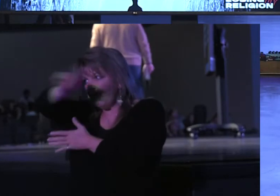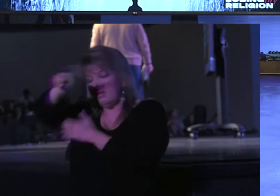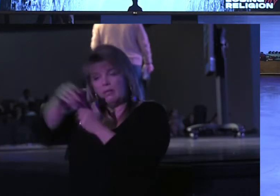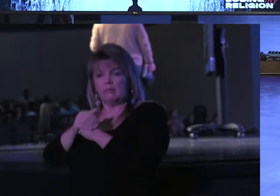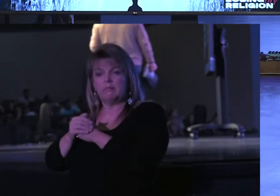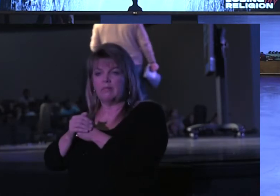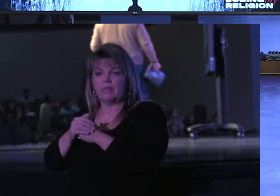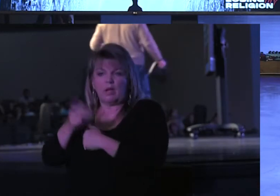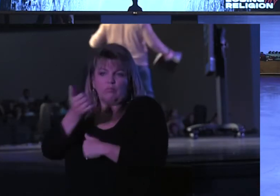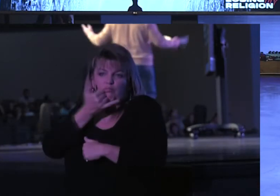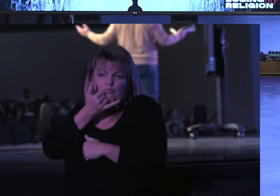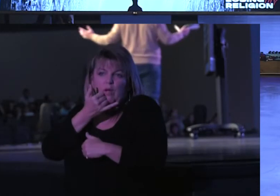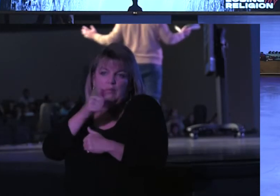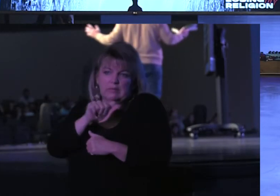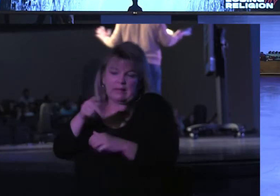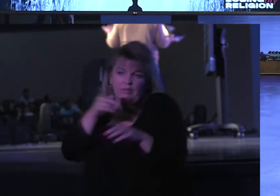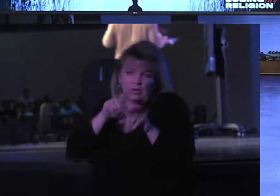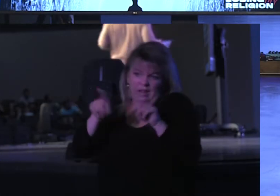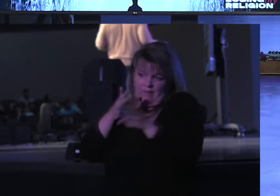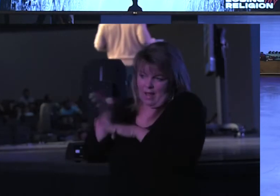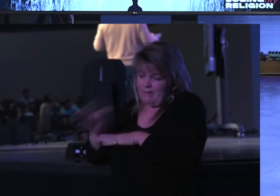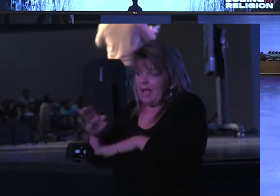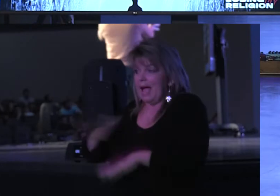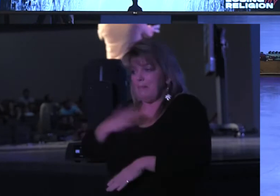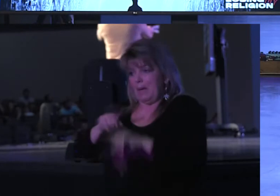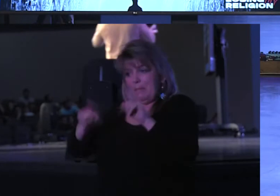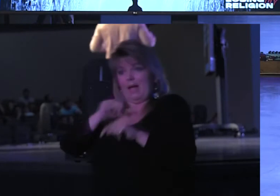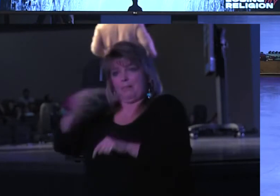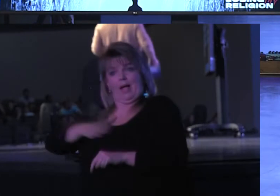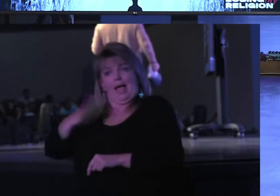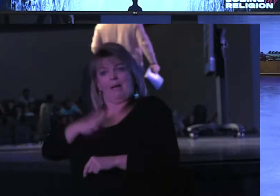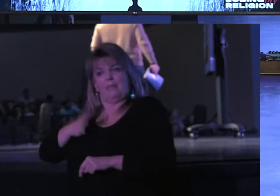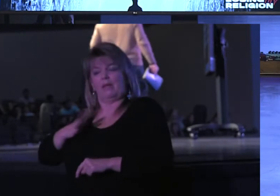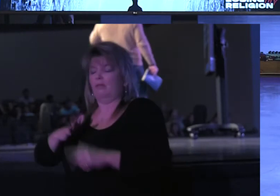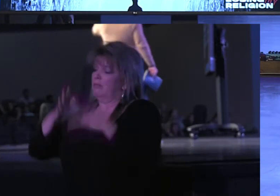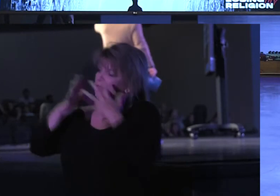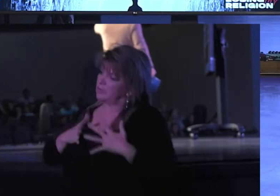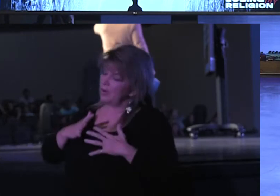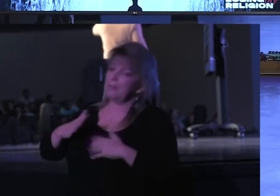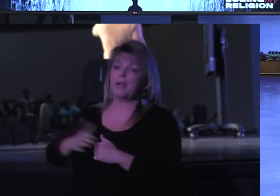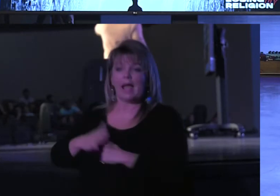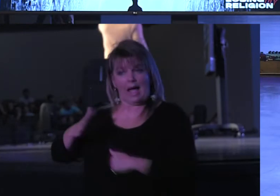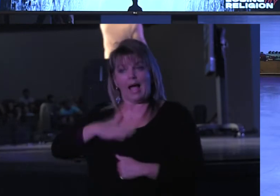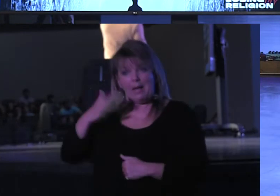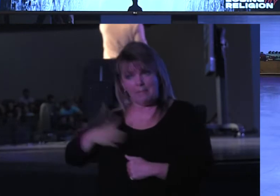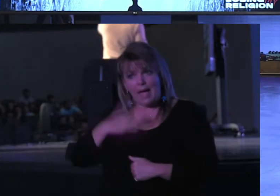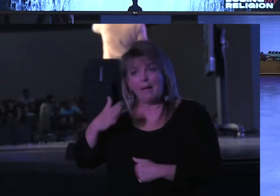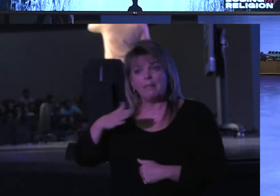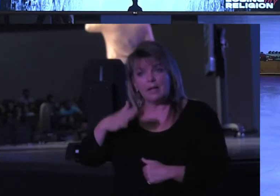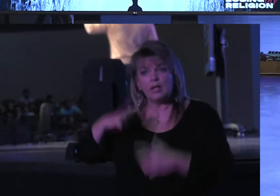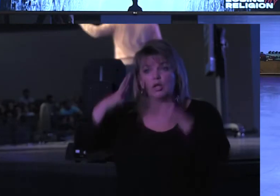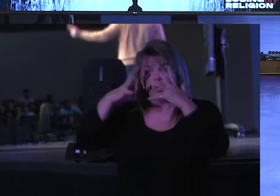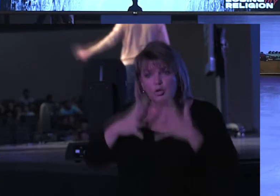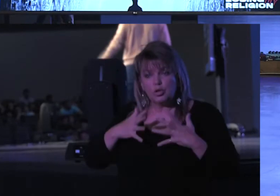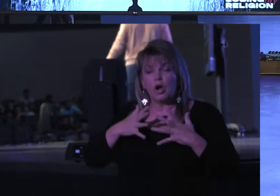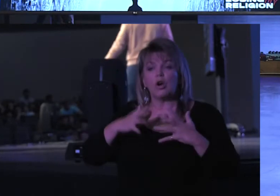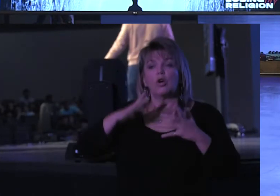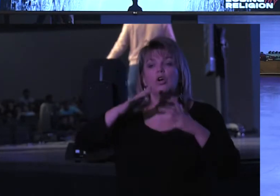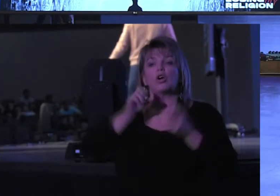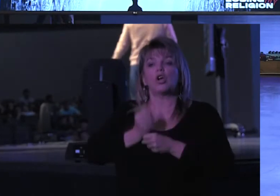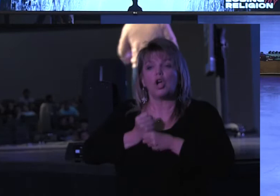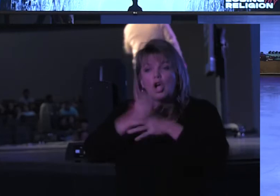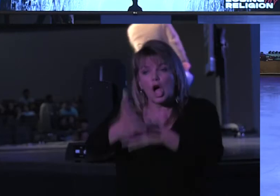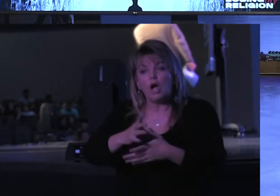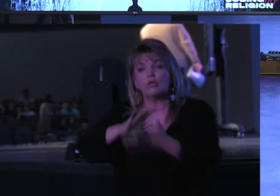several areas. And he said, now I'm happy, but I'm not happy that you felt sorrowful. I am happy that your sorrow led you to